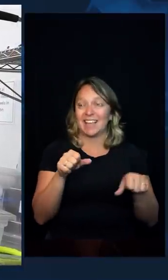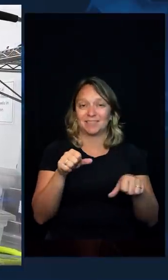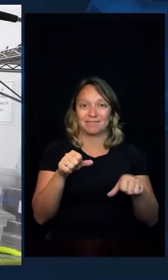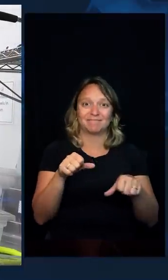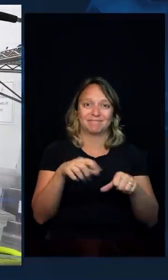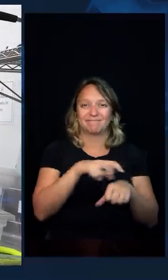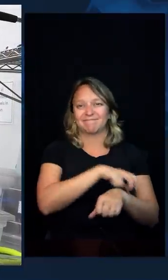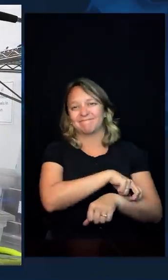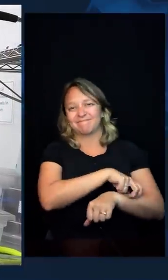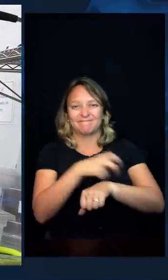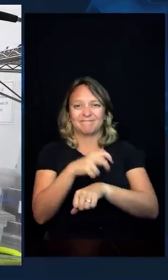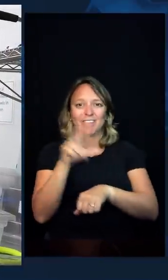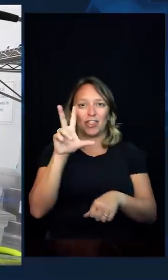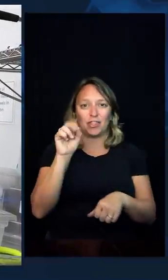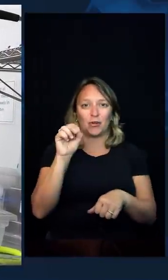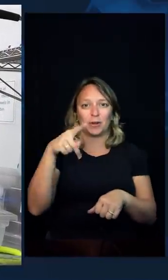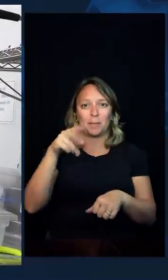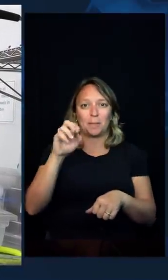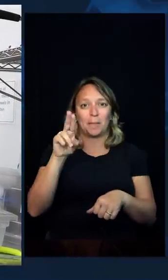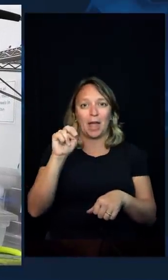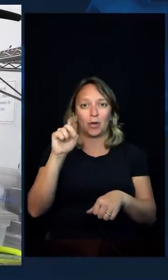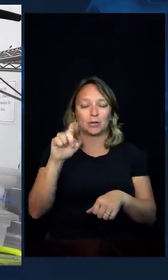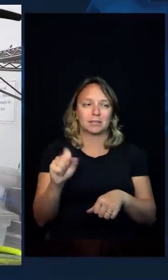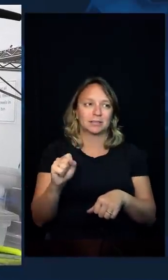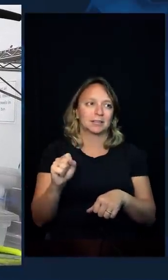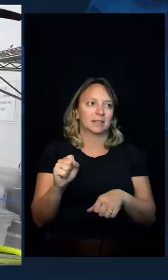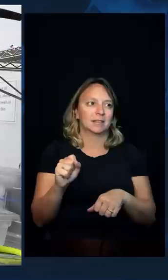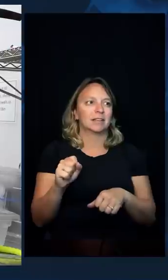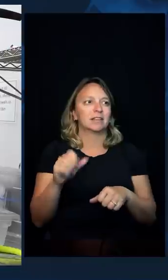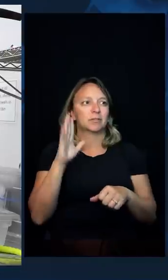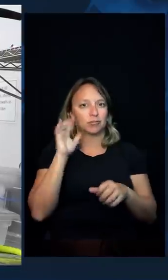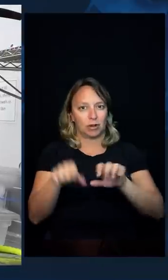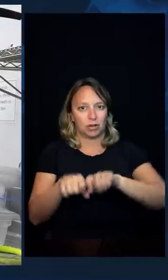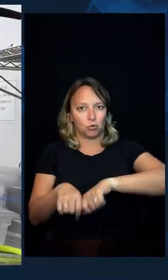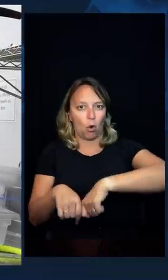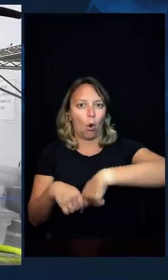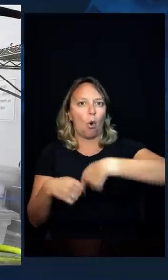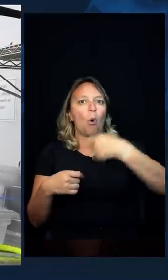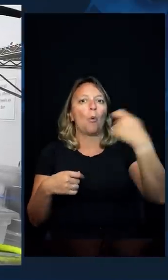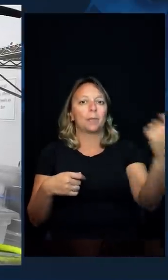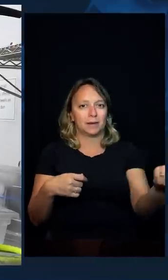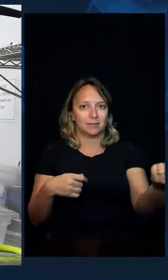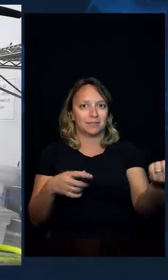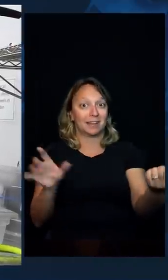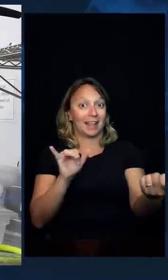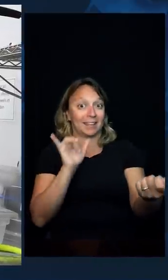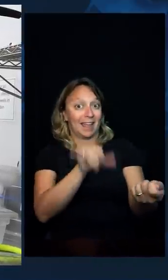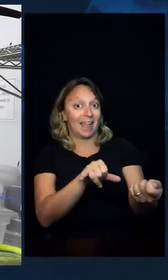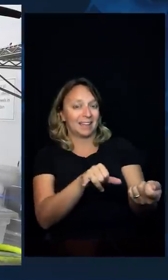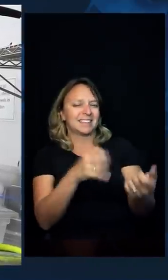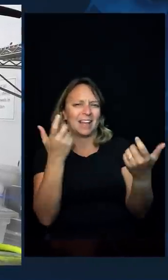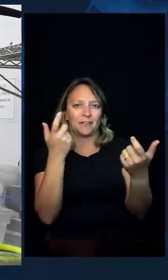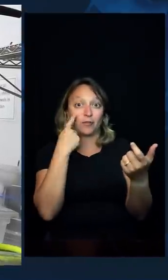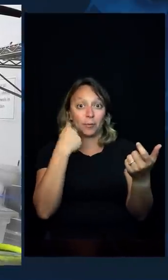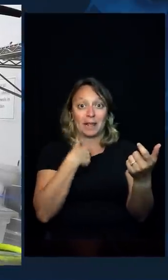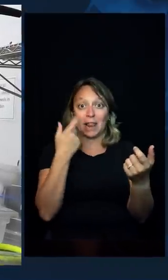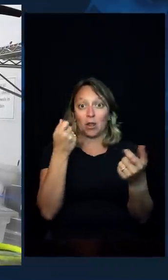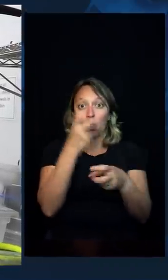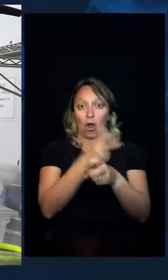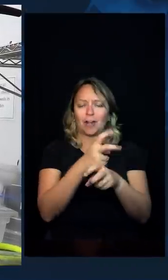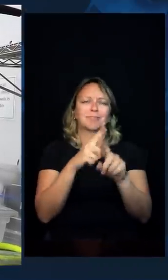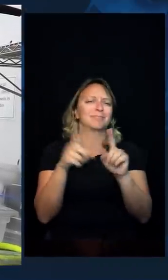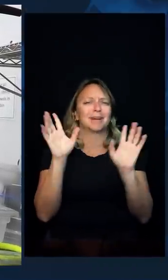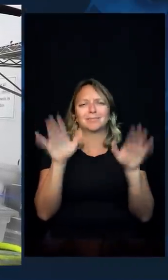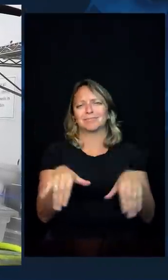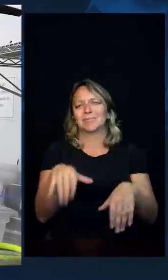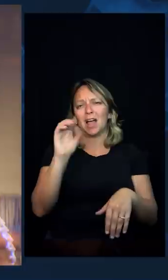will grab onto this lid and then they'll go ahead and try to open it up just like that. Now it was a little harder for me, but Licorice will go ahead